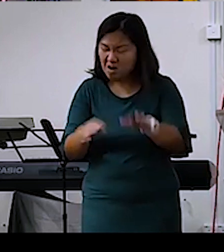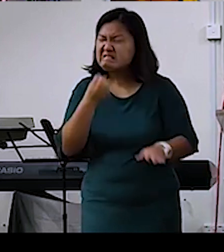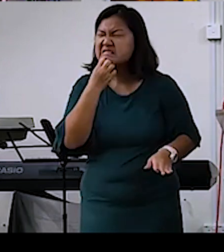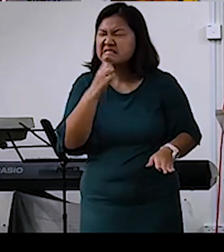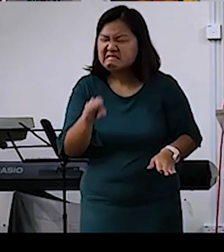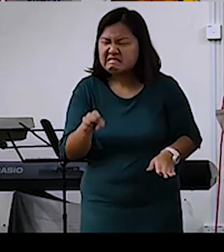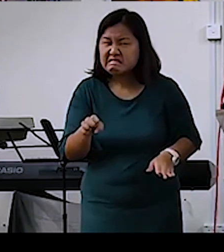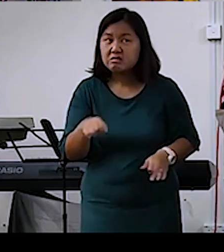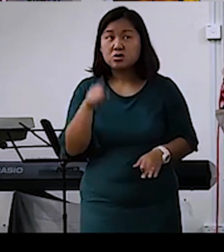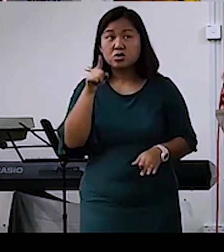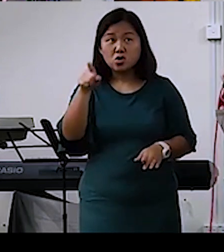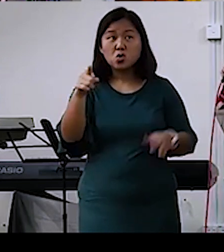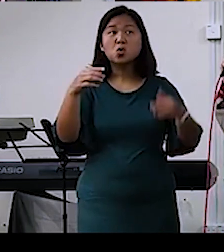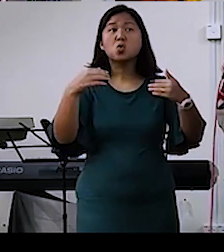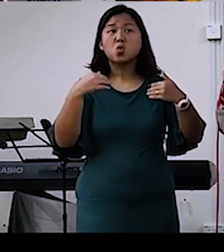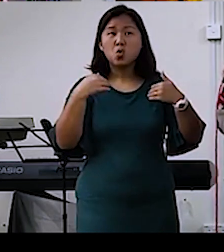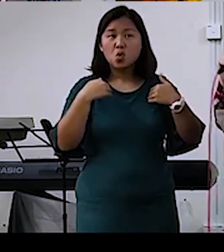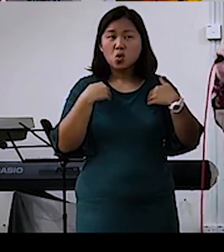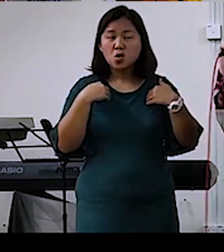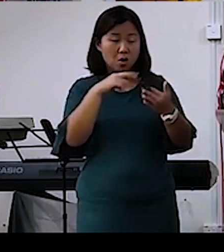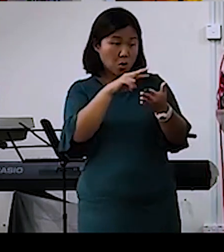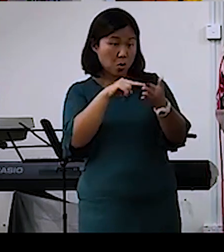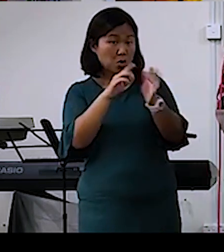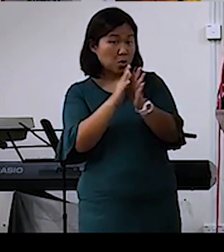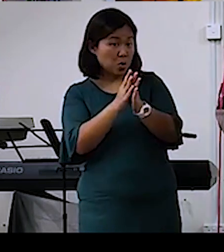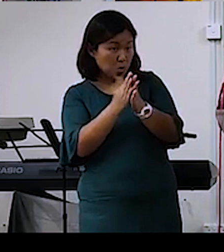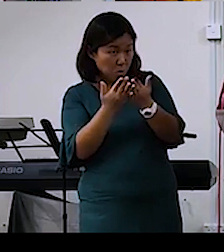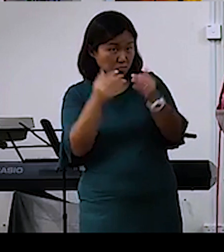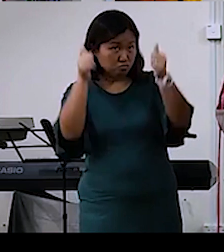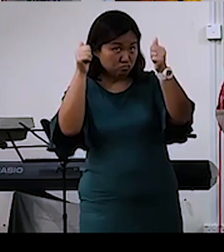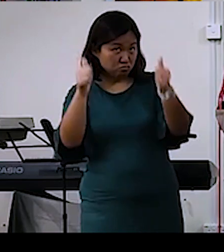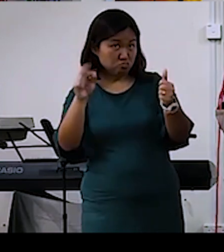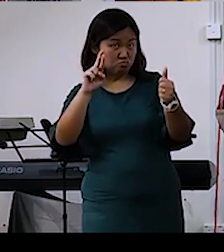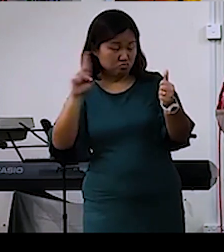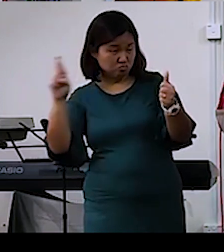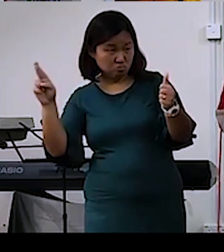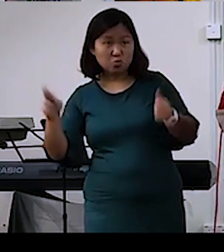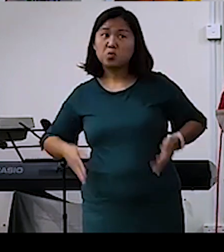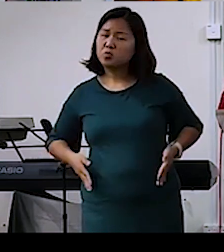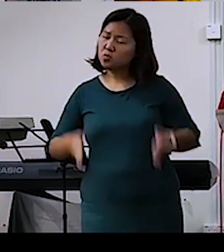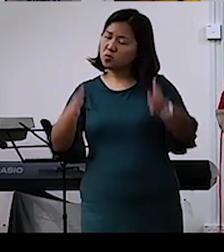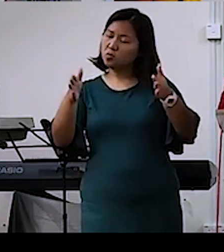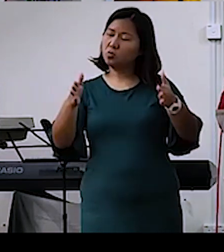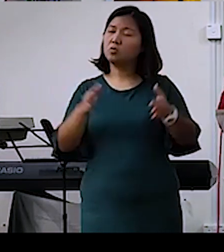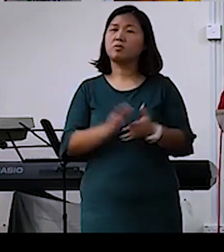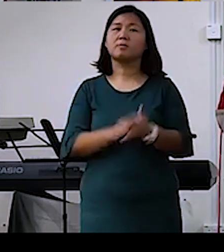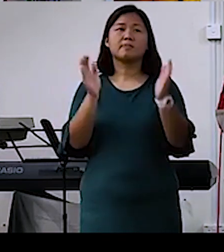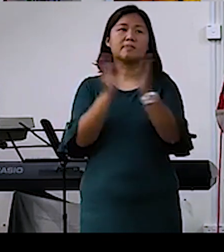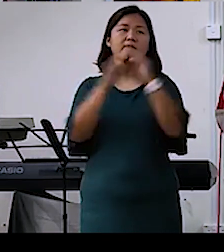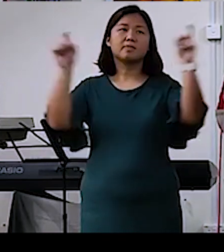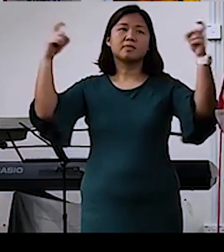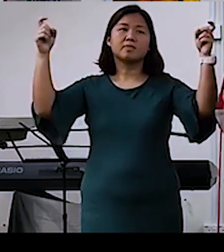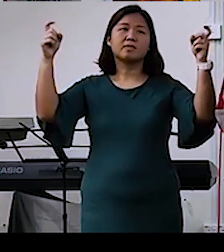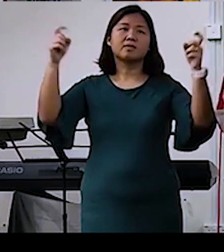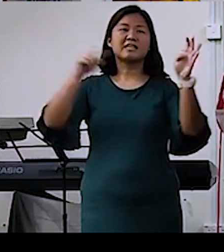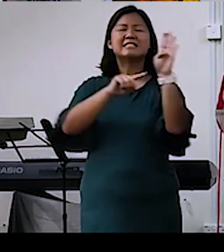only that, you begin to handle the word of God in the right manner. Who can say hallelujah? And it begins